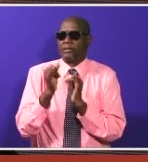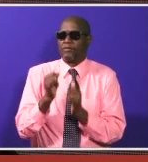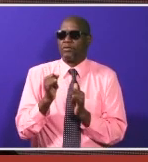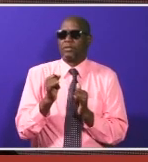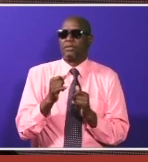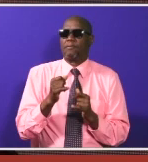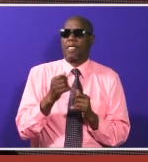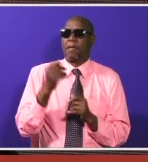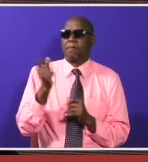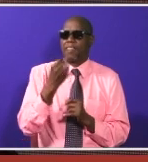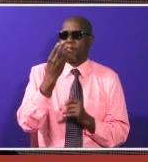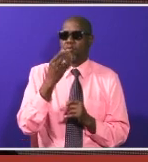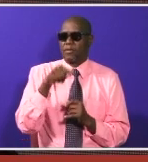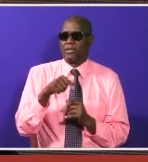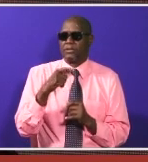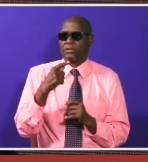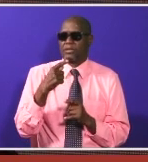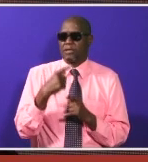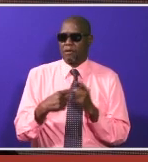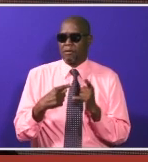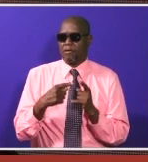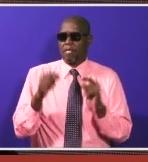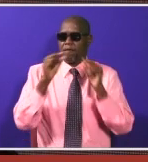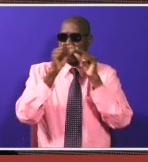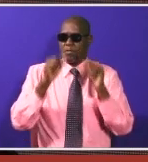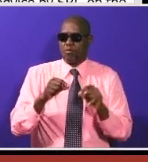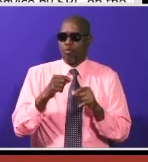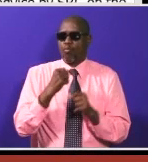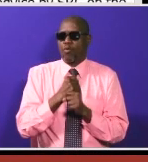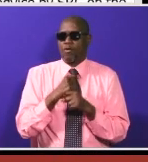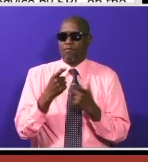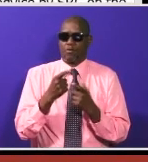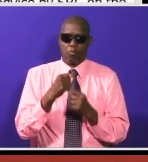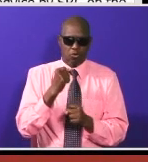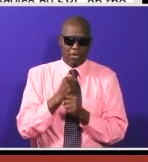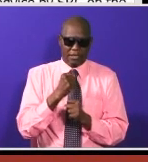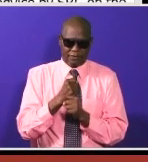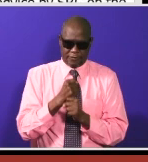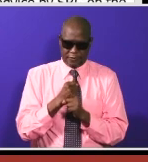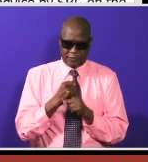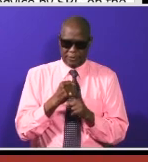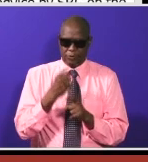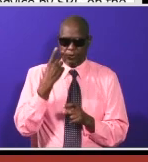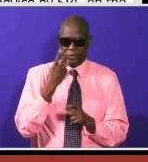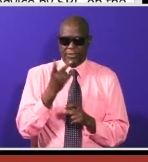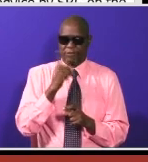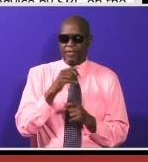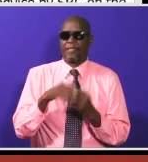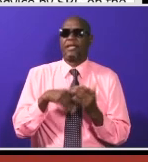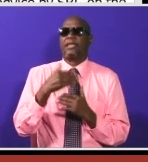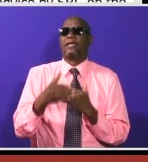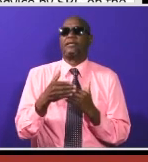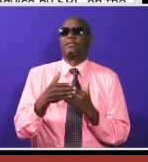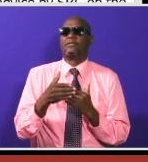Commission spearheaded the development of what you call a framework for productivity, because we are seeing productivity as the next frontier